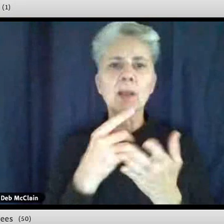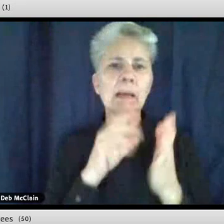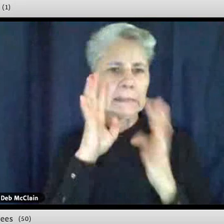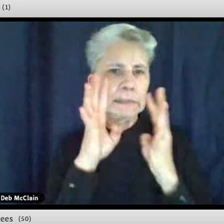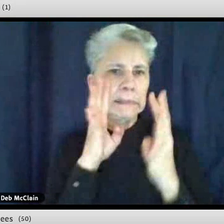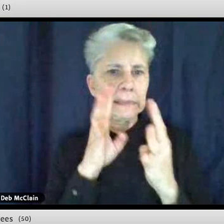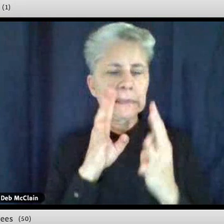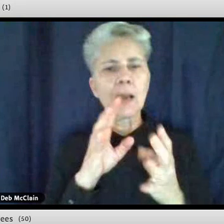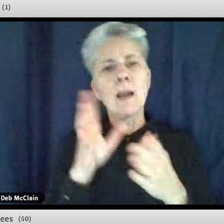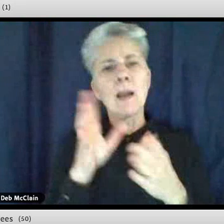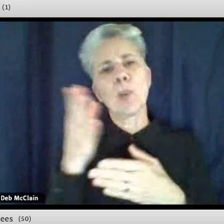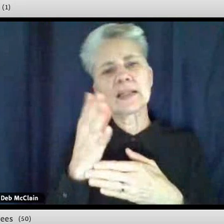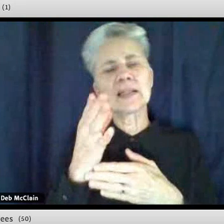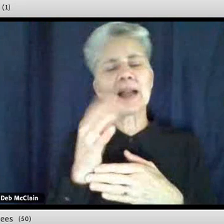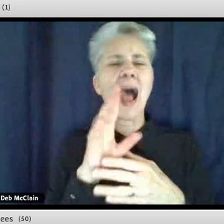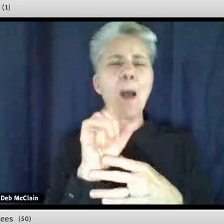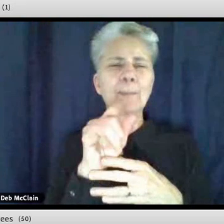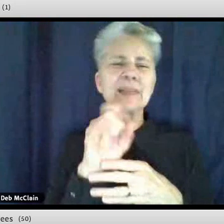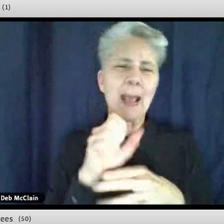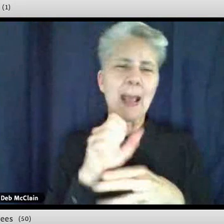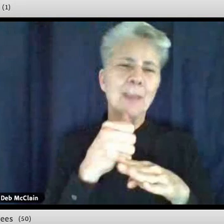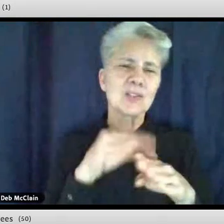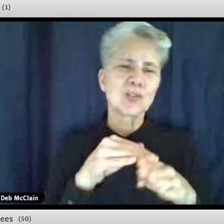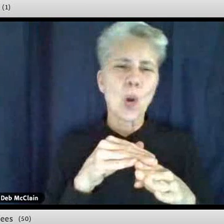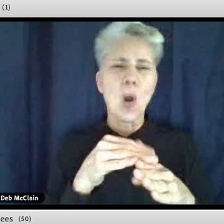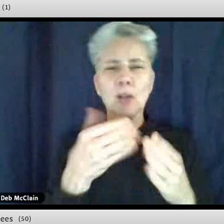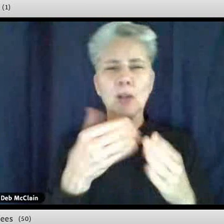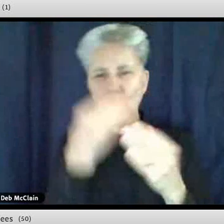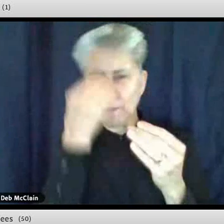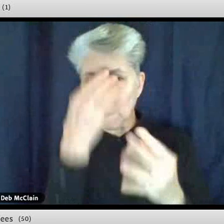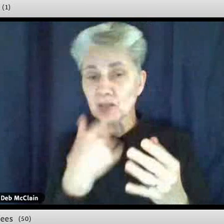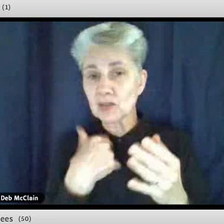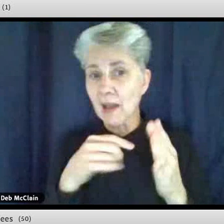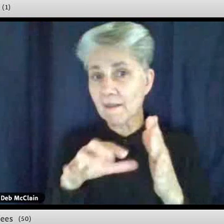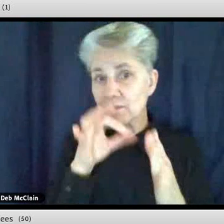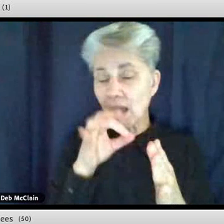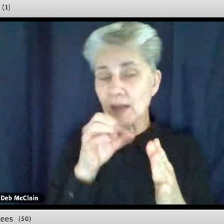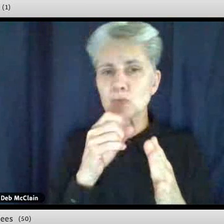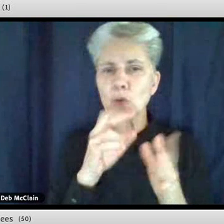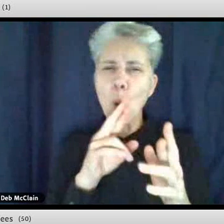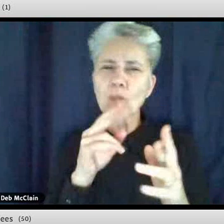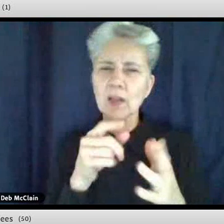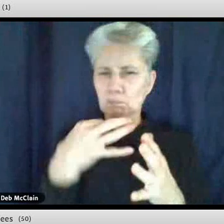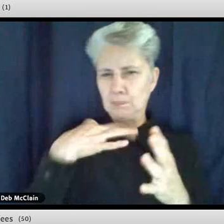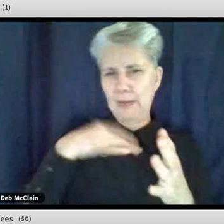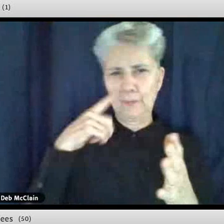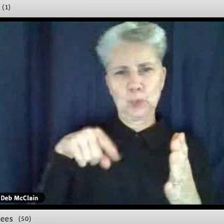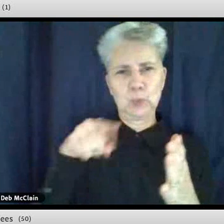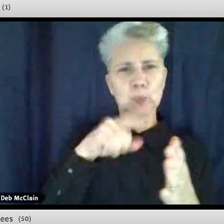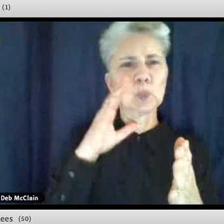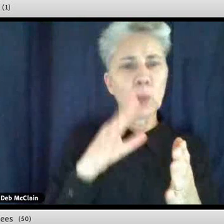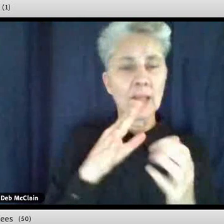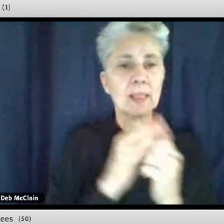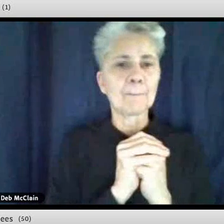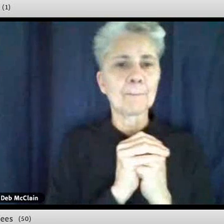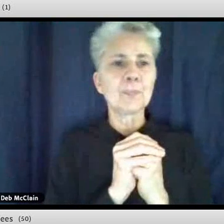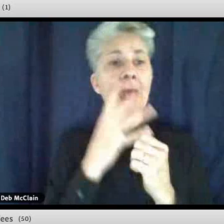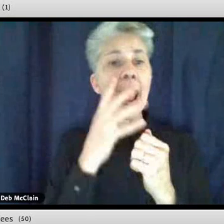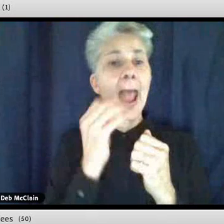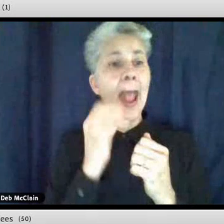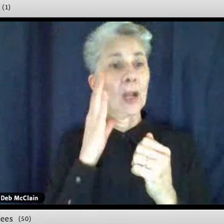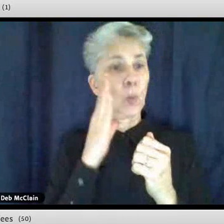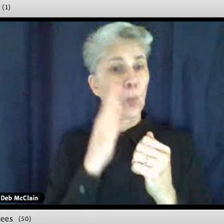bit each time based on the numbers and the new things that I find. And so hopefully this is going to be helpful to you. And it's